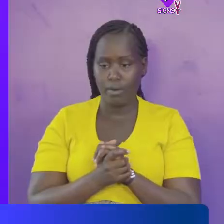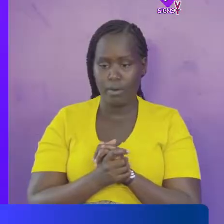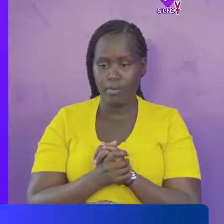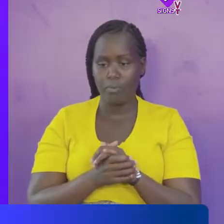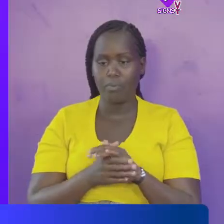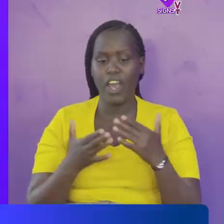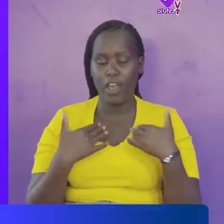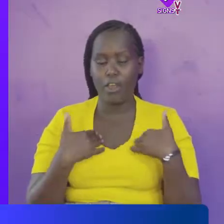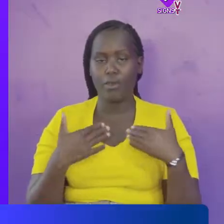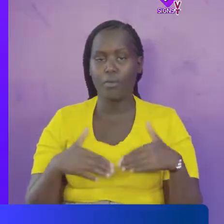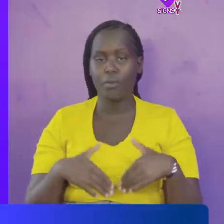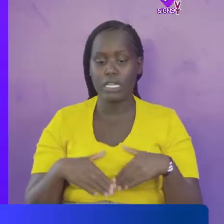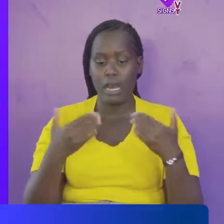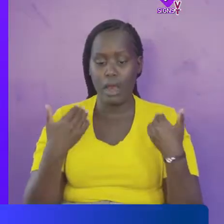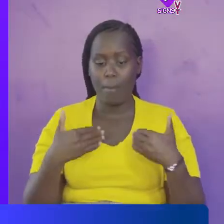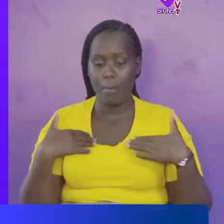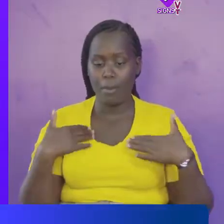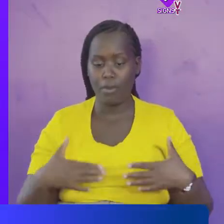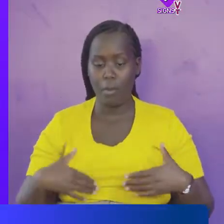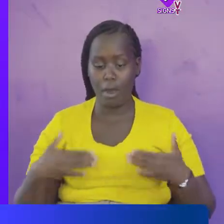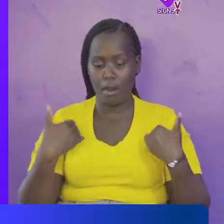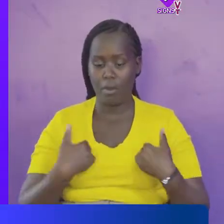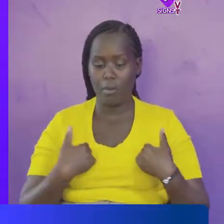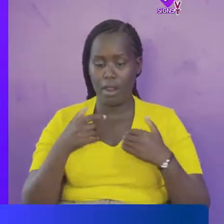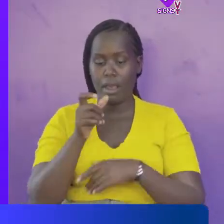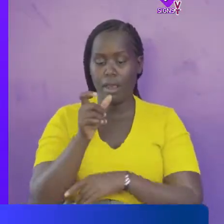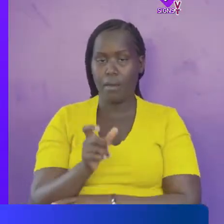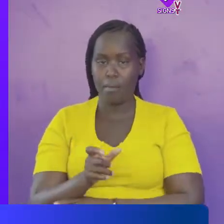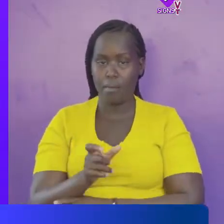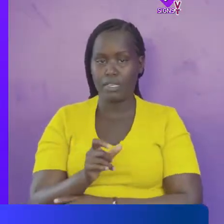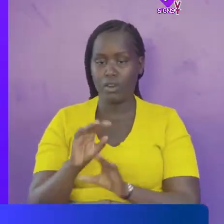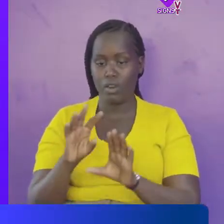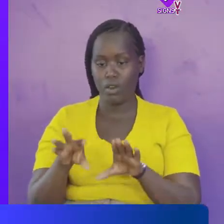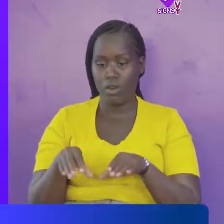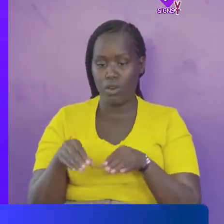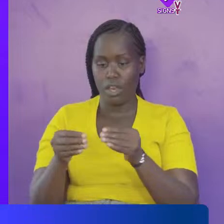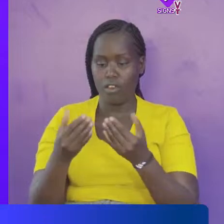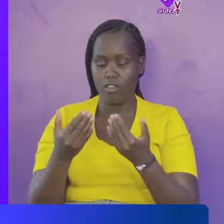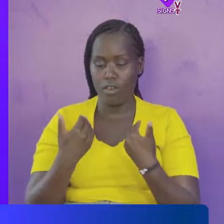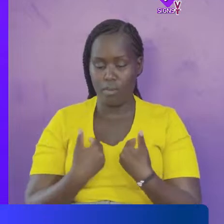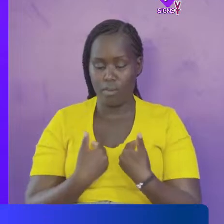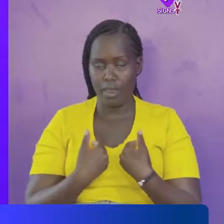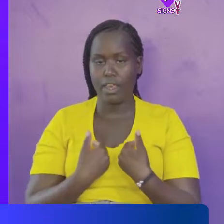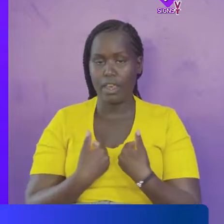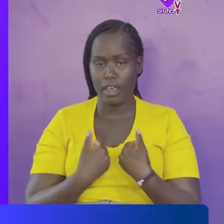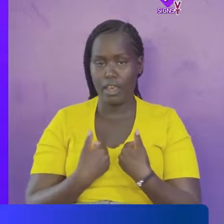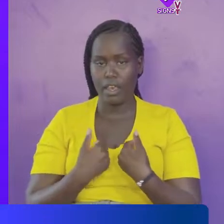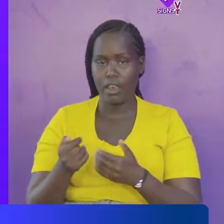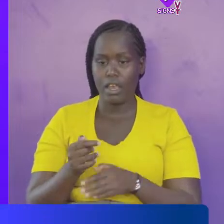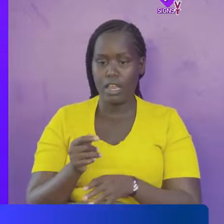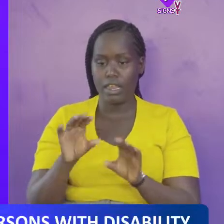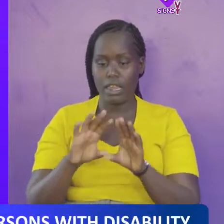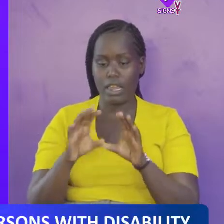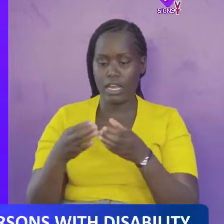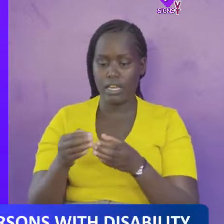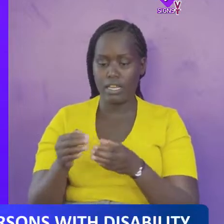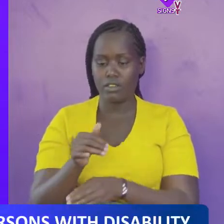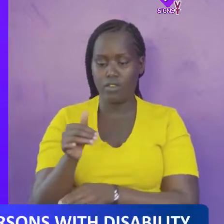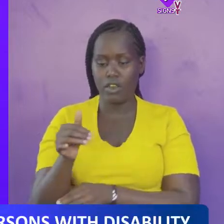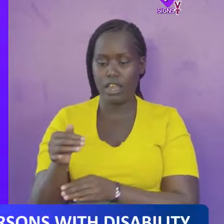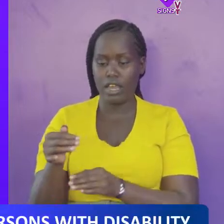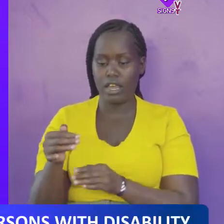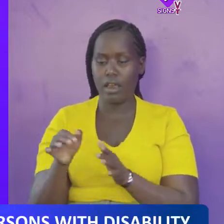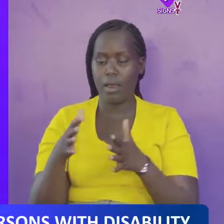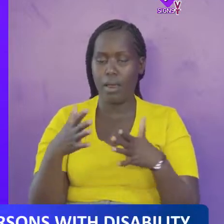humanity. Right. I am a human being, I'm a person. Right. So you give me the class of where other human beings are.